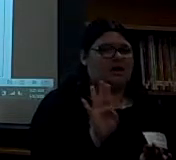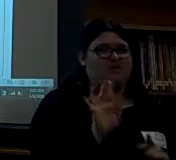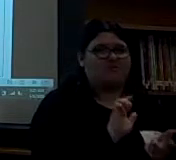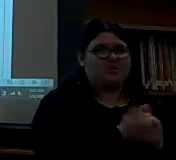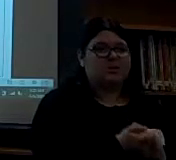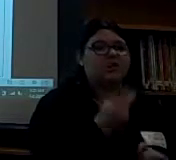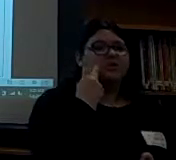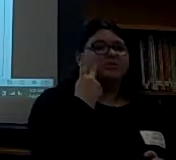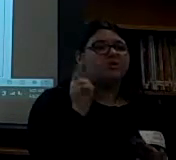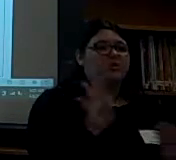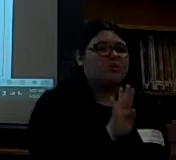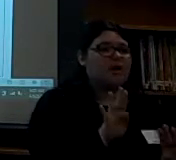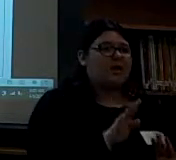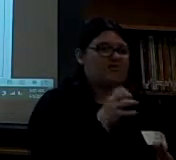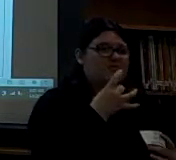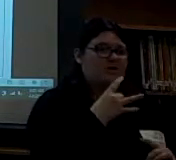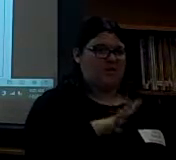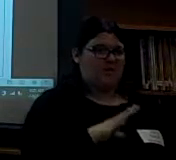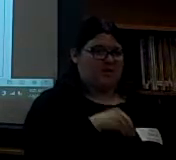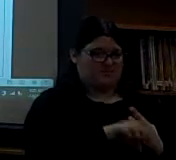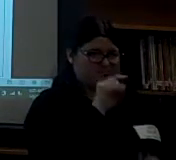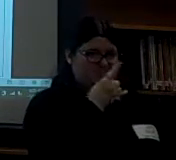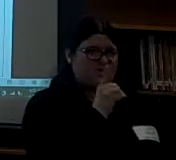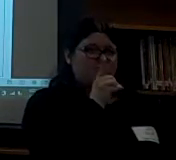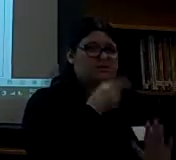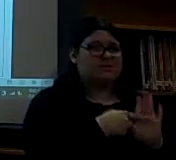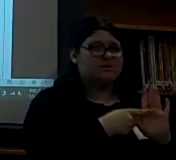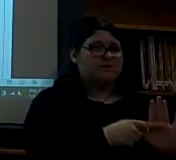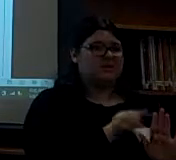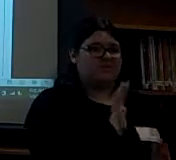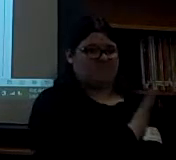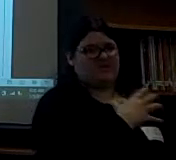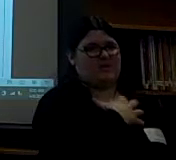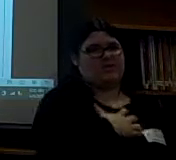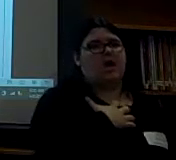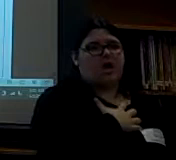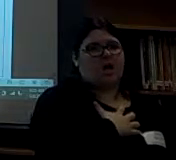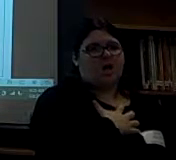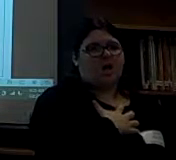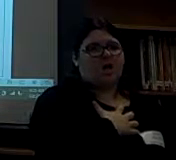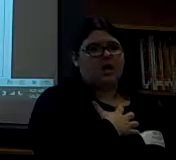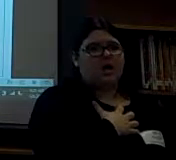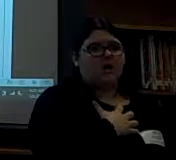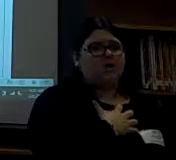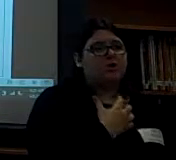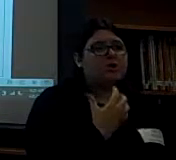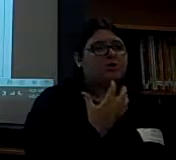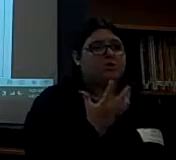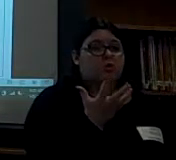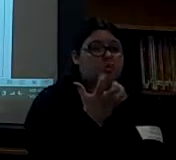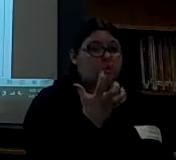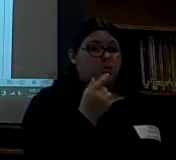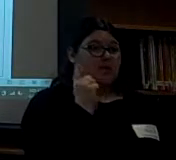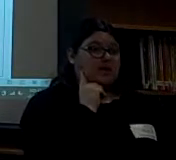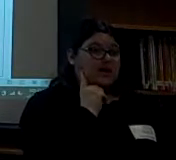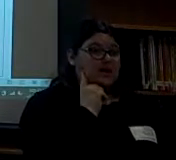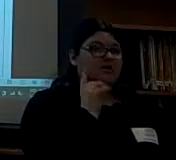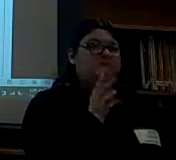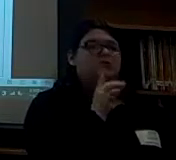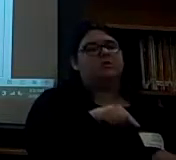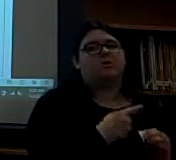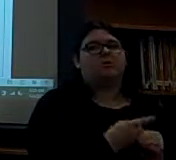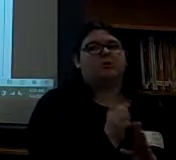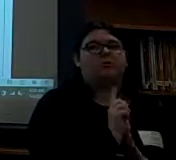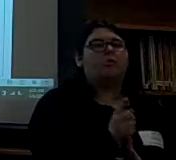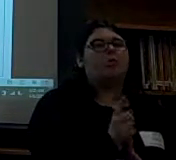is these behaviors we don't like in our children are actually signs of their yuck. And what you want to really hear, and then we're going to talk about this for a